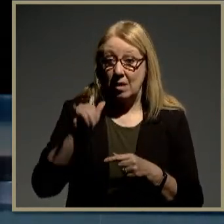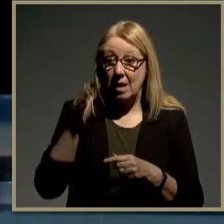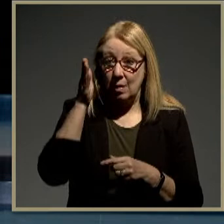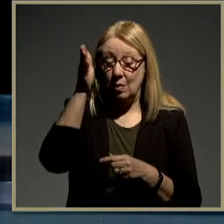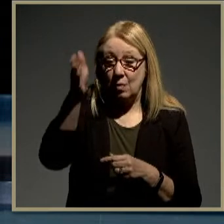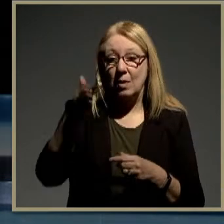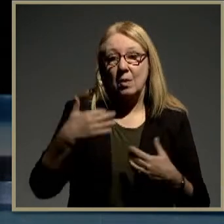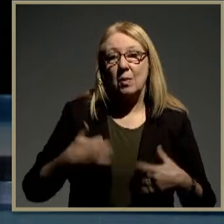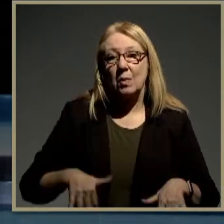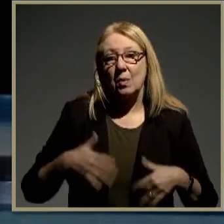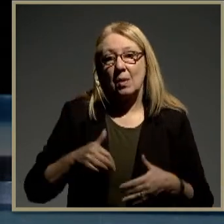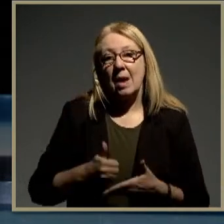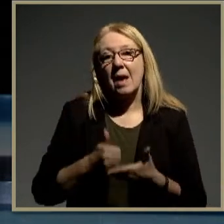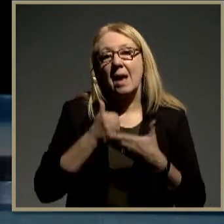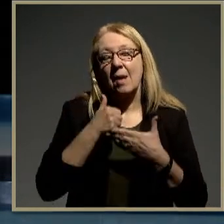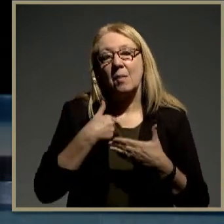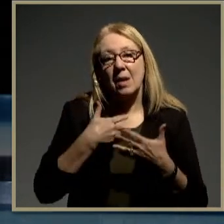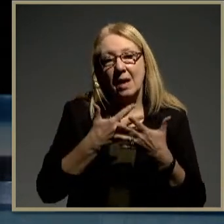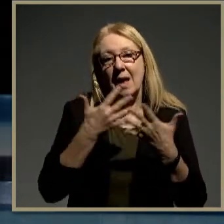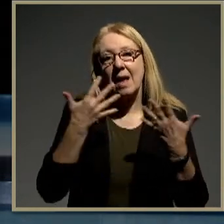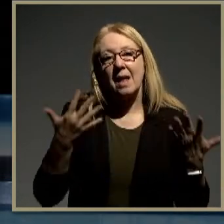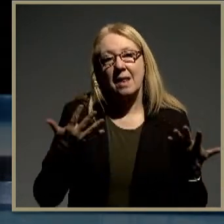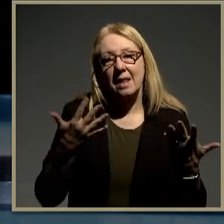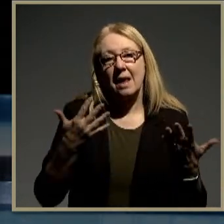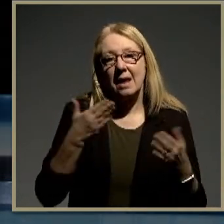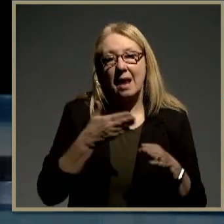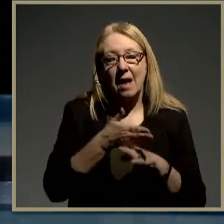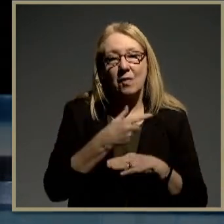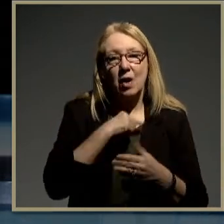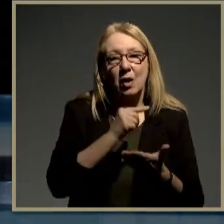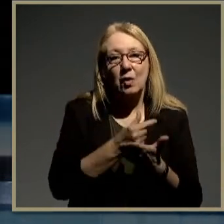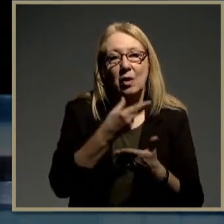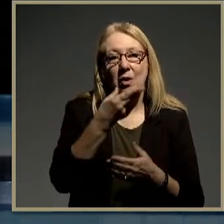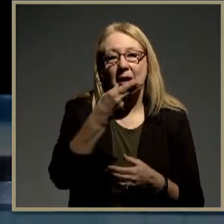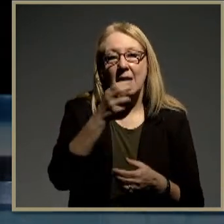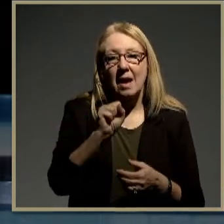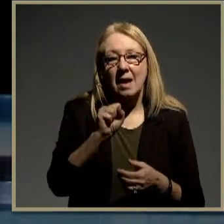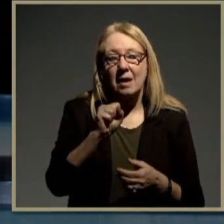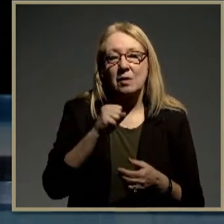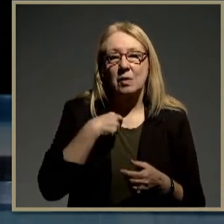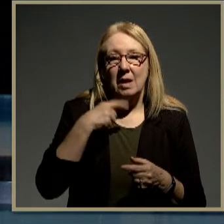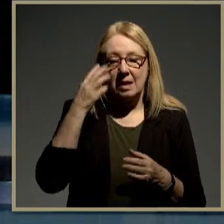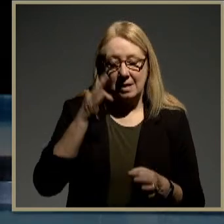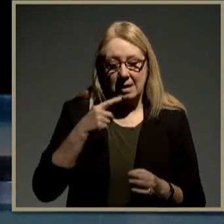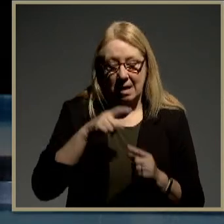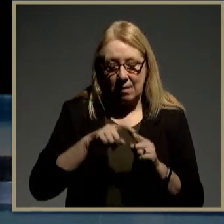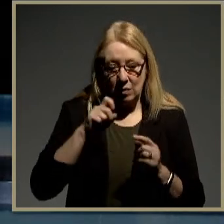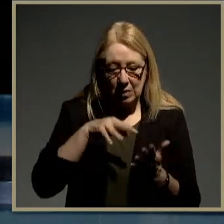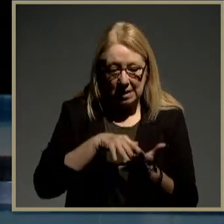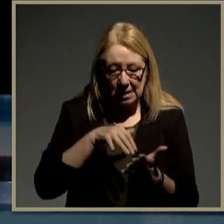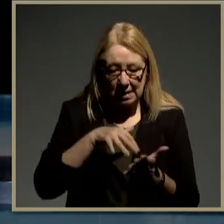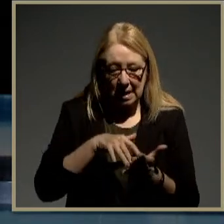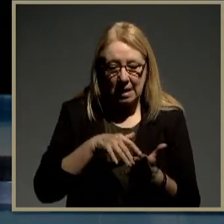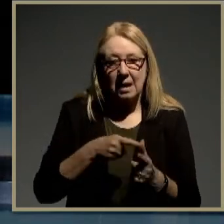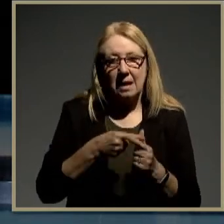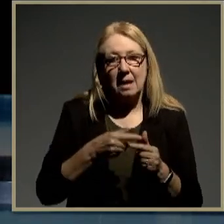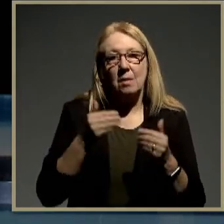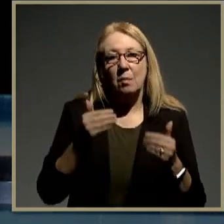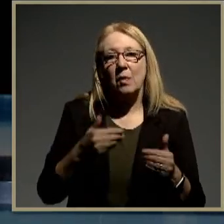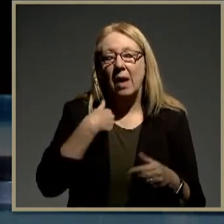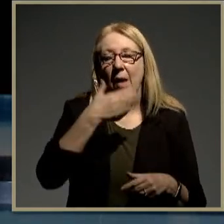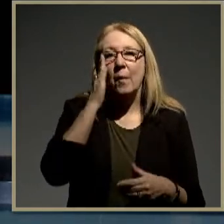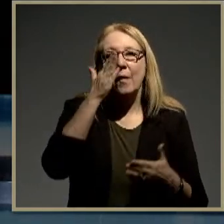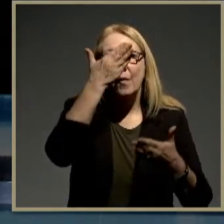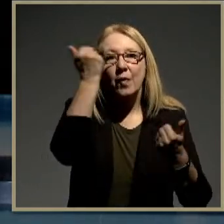me change my perspective on education. Because when I graduated high school, I kind of was in the mindset of just study for the test and then move on and just forget